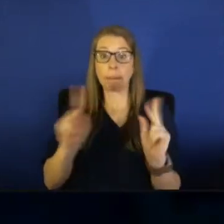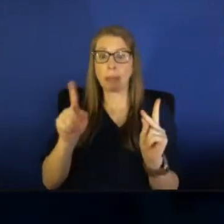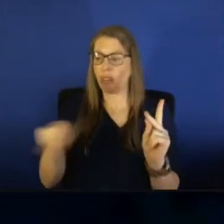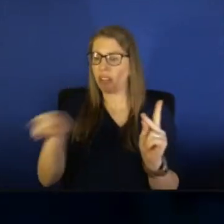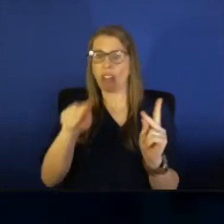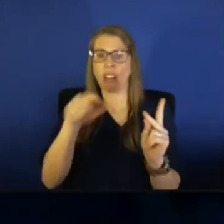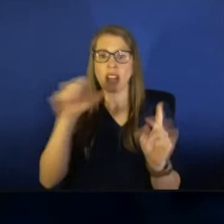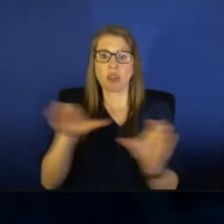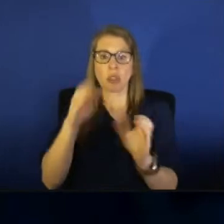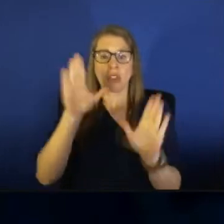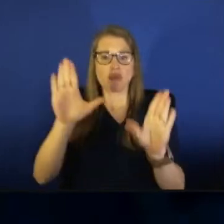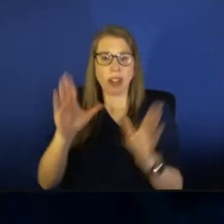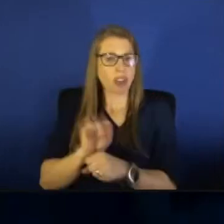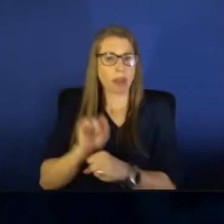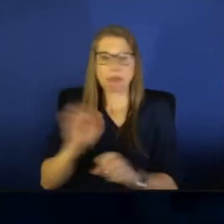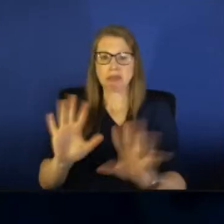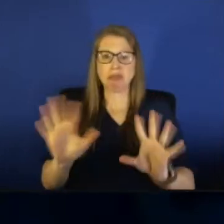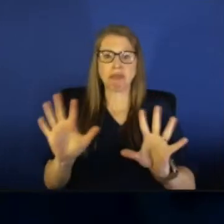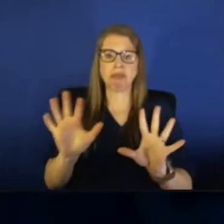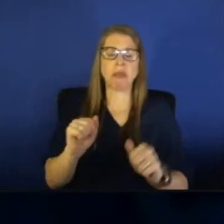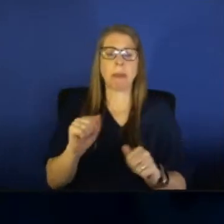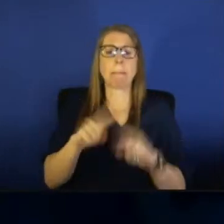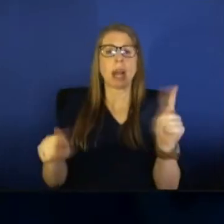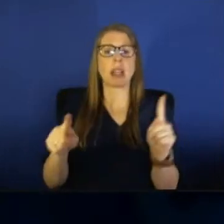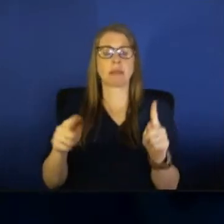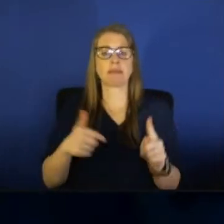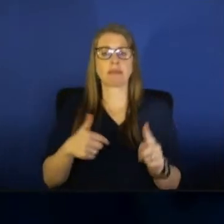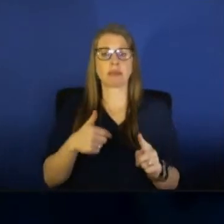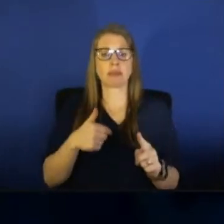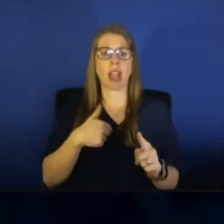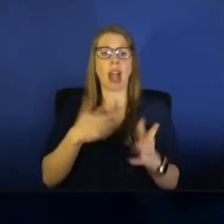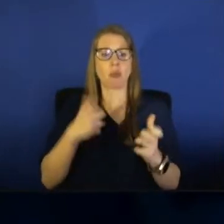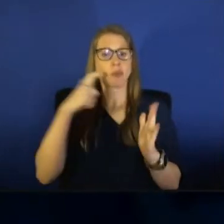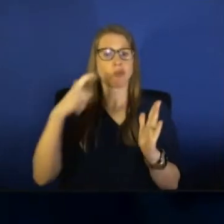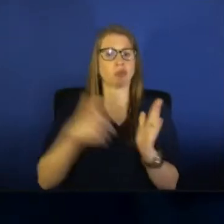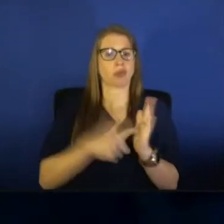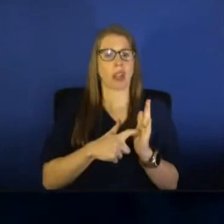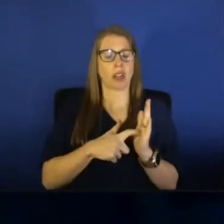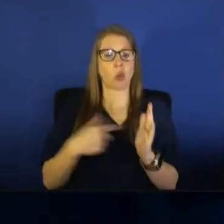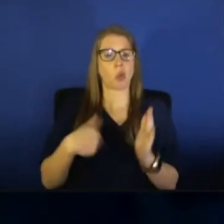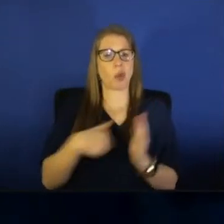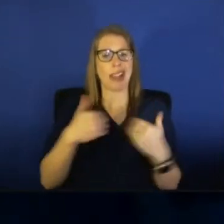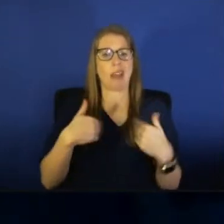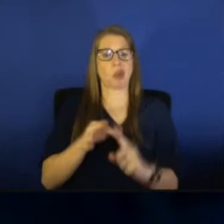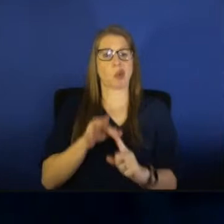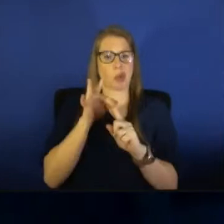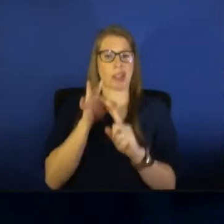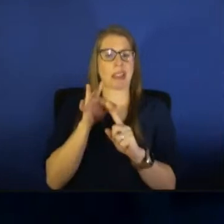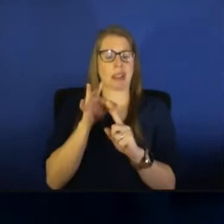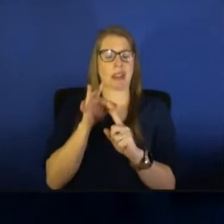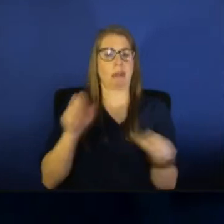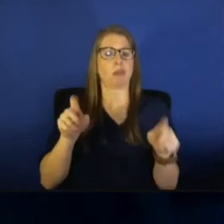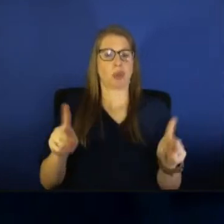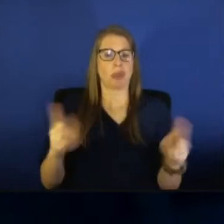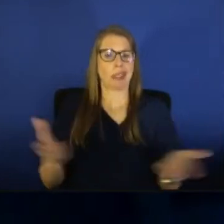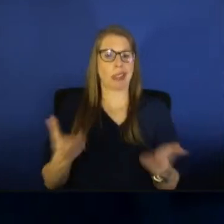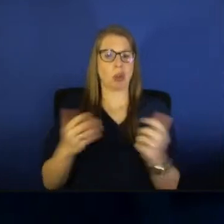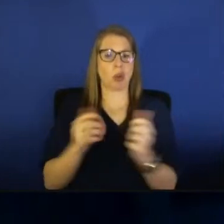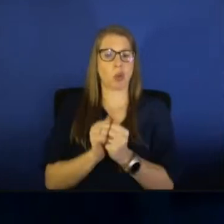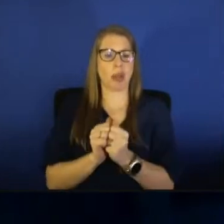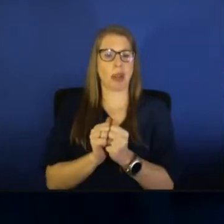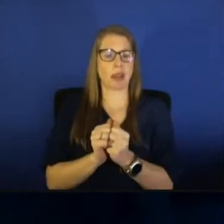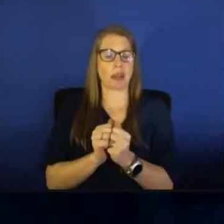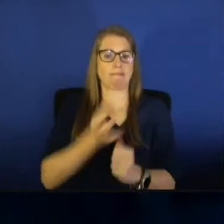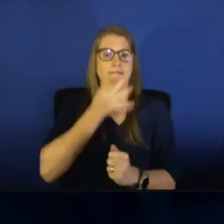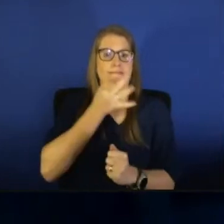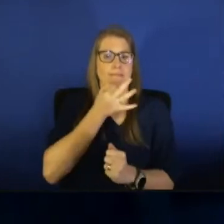job in that. But I certainly want to recognize that we have a unique opportunity here with the talent and